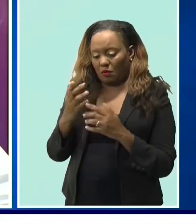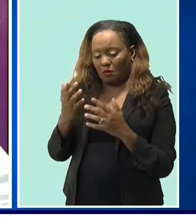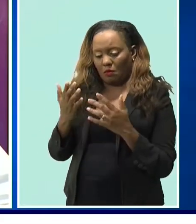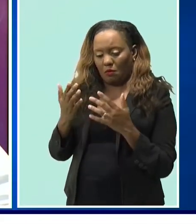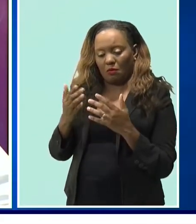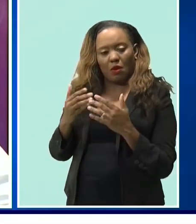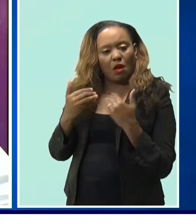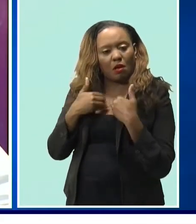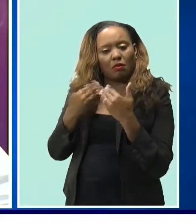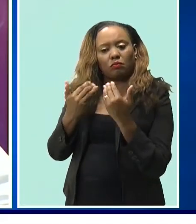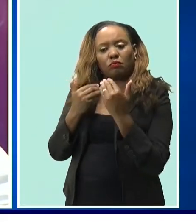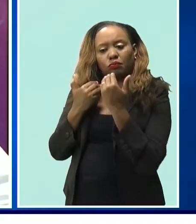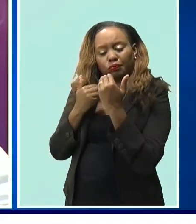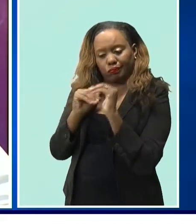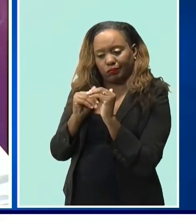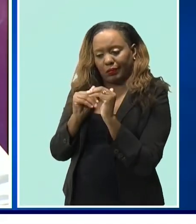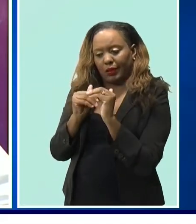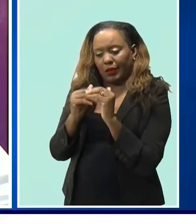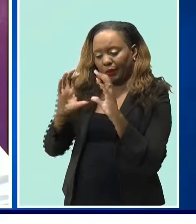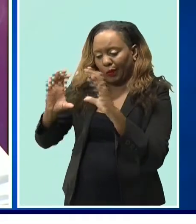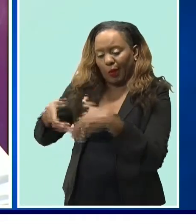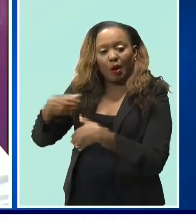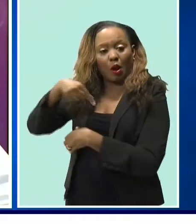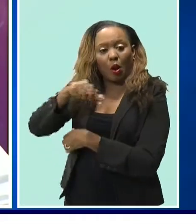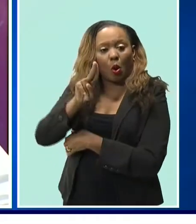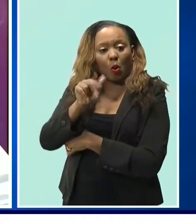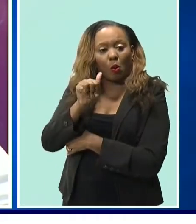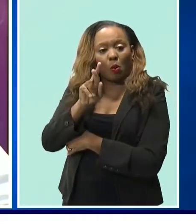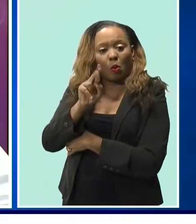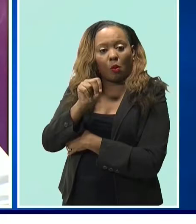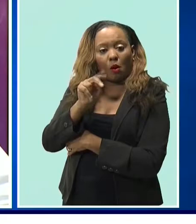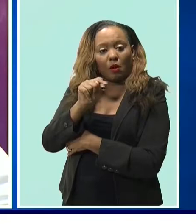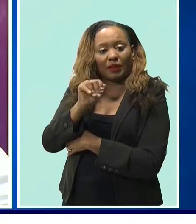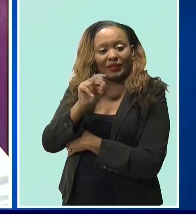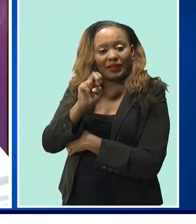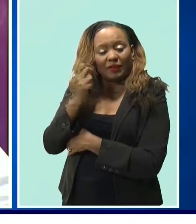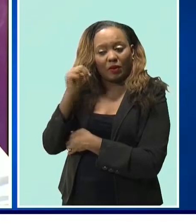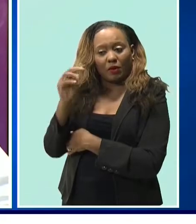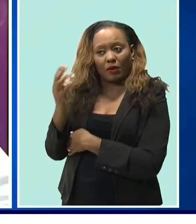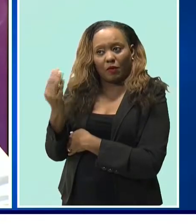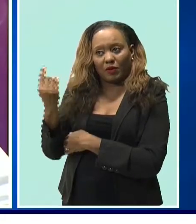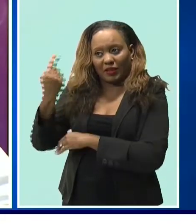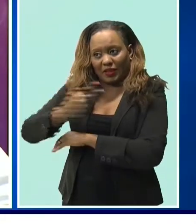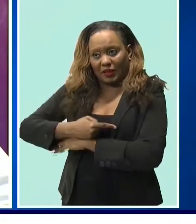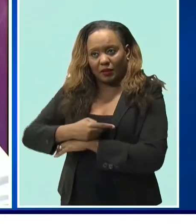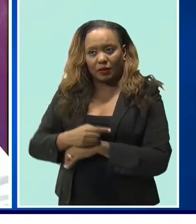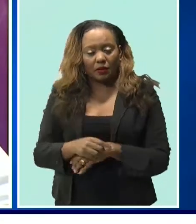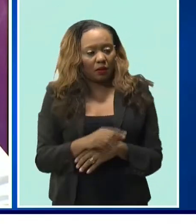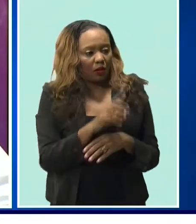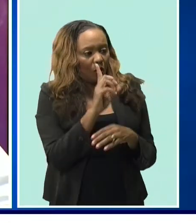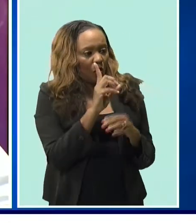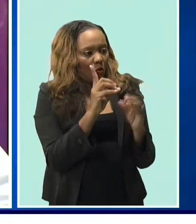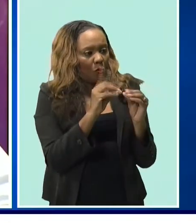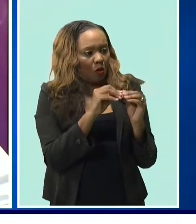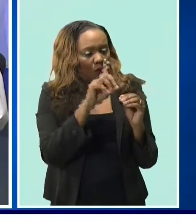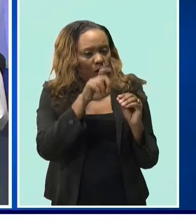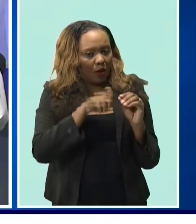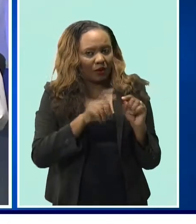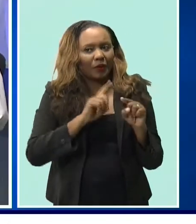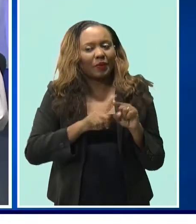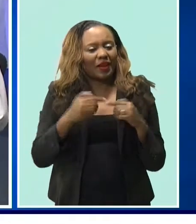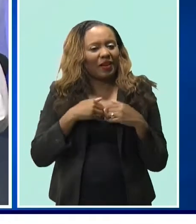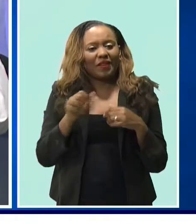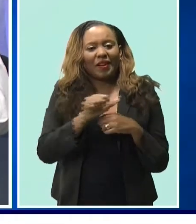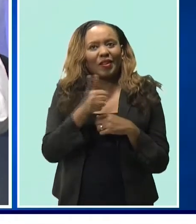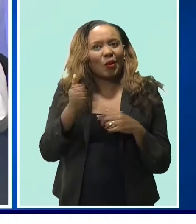in terms of maintaining them in quarantine over the 14-day period. Okay, I had one more question, but we have to wrap up, so hopefully we can get you back another time.